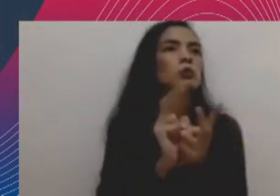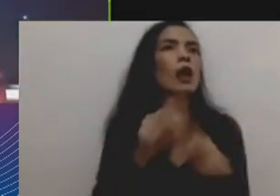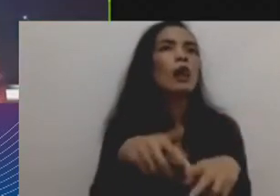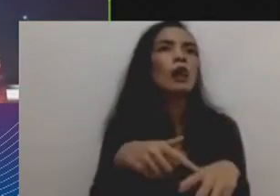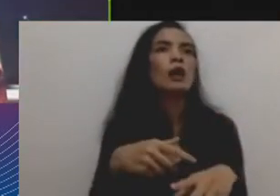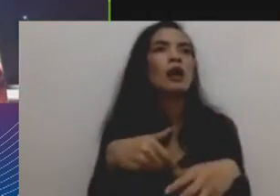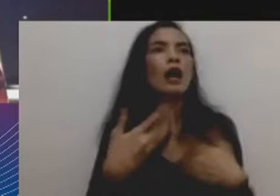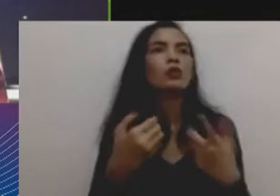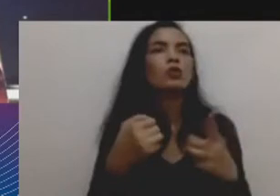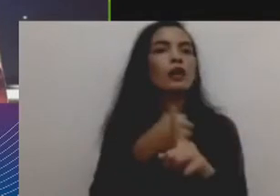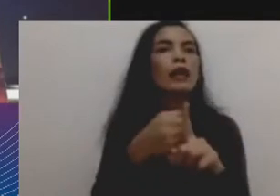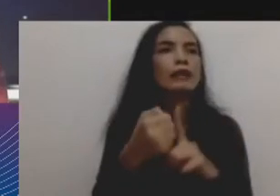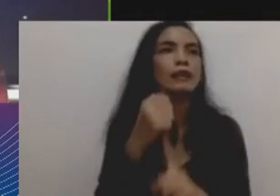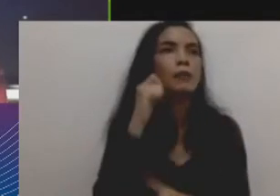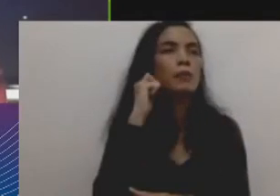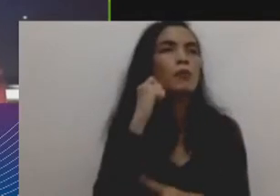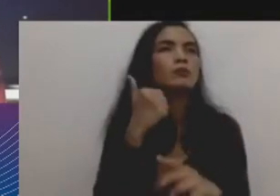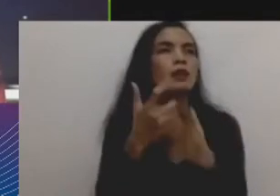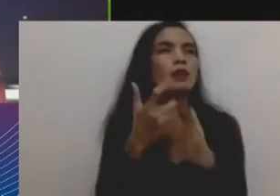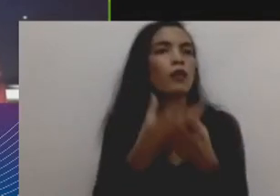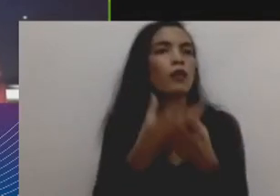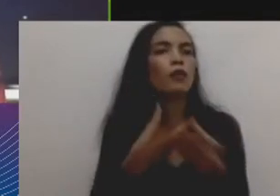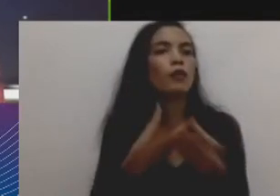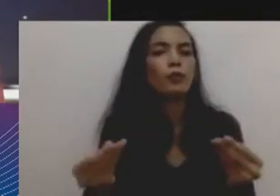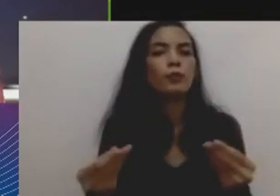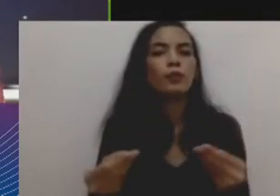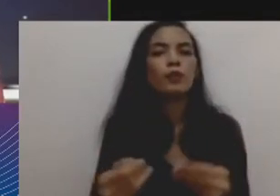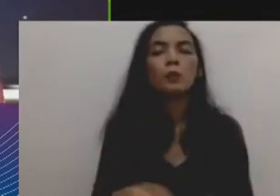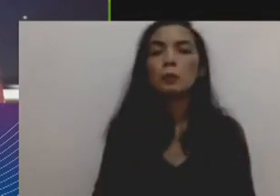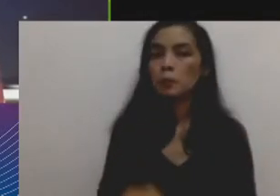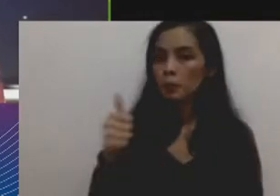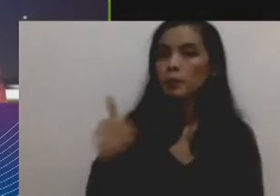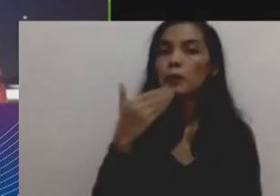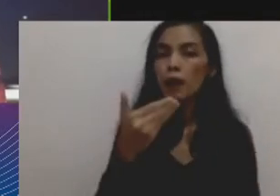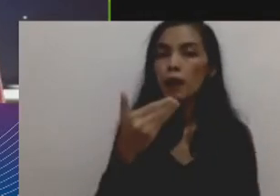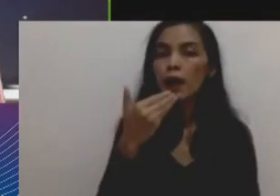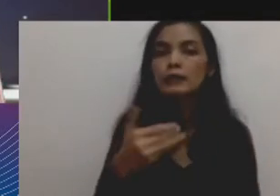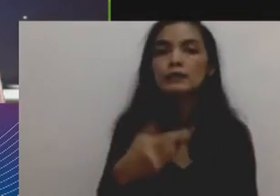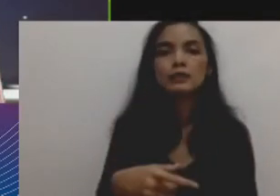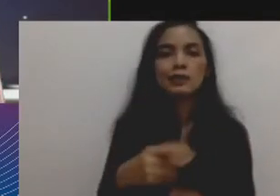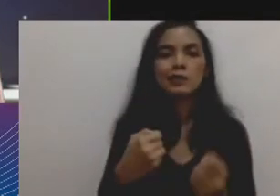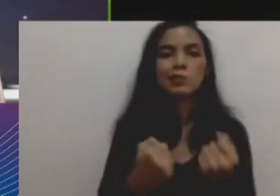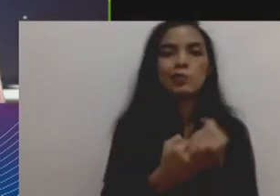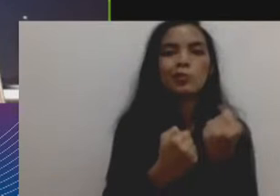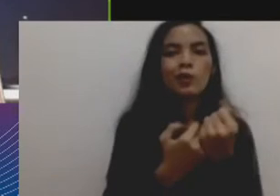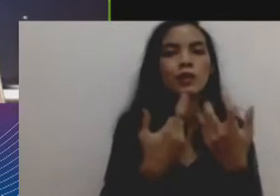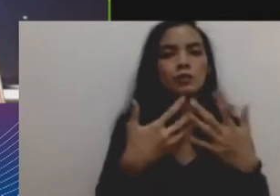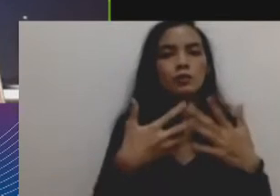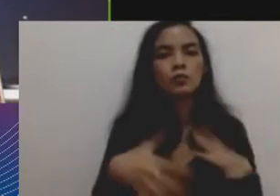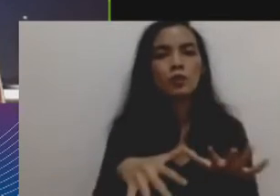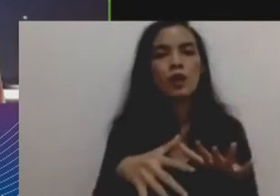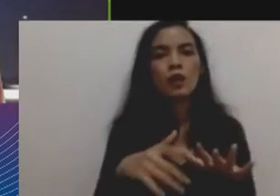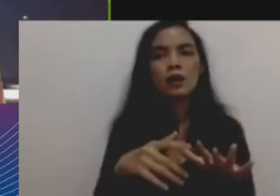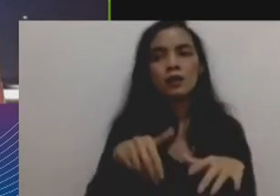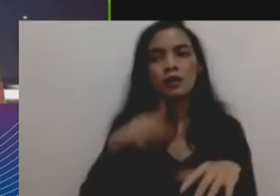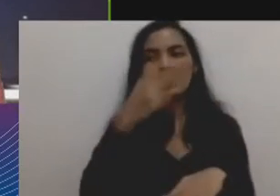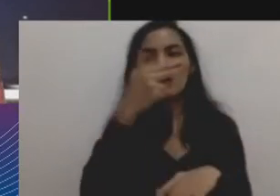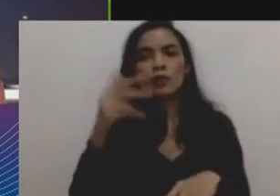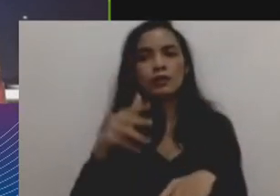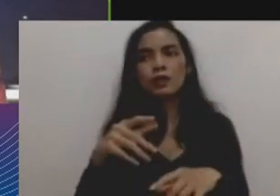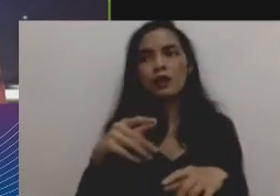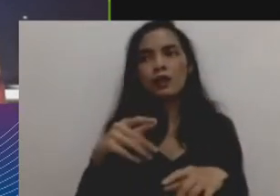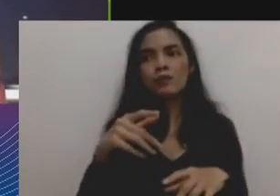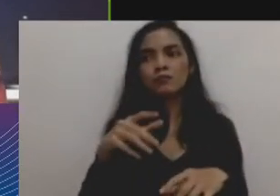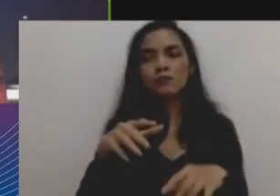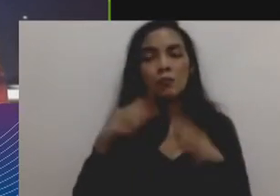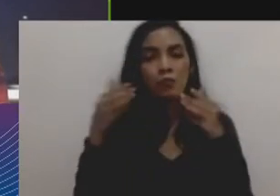Thank you, Ibu Fene. So basically, all kinds of supports needed till the bill has finally passed in the Indonesian Parliament.